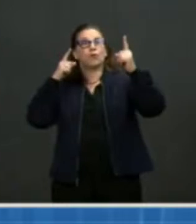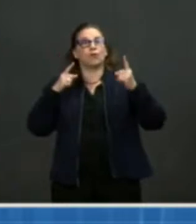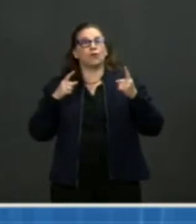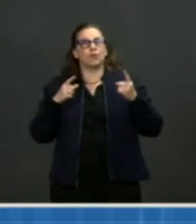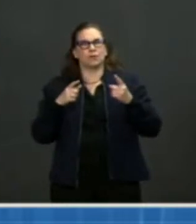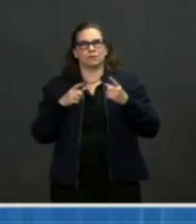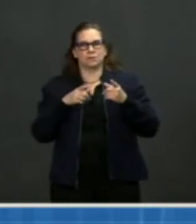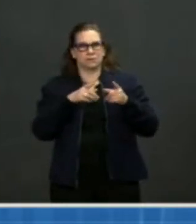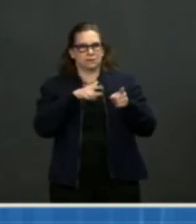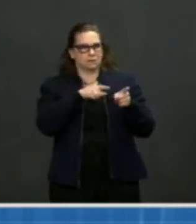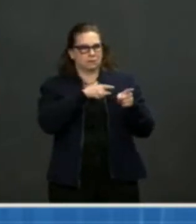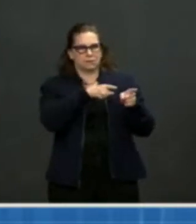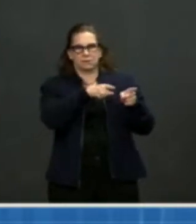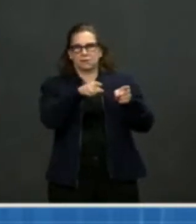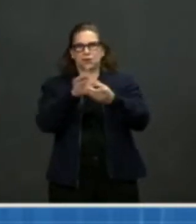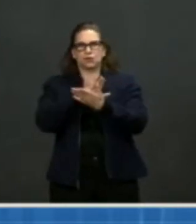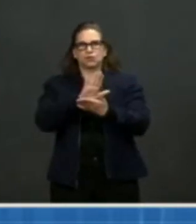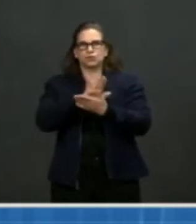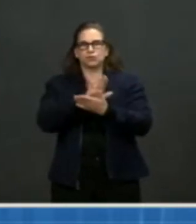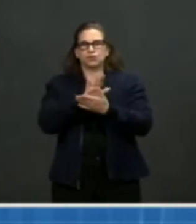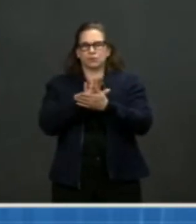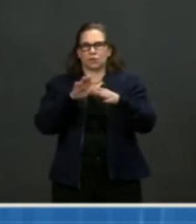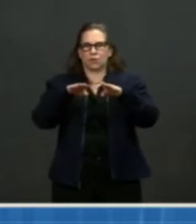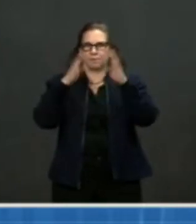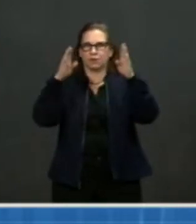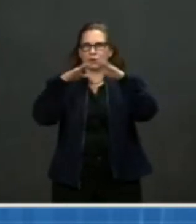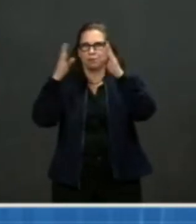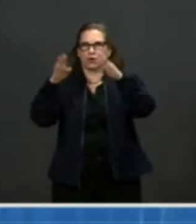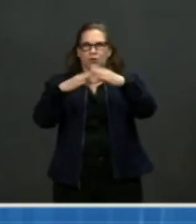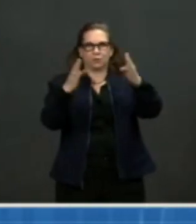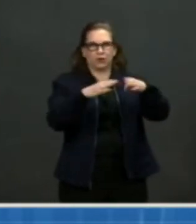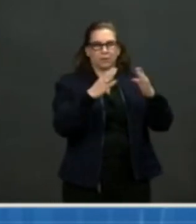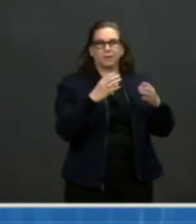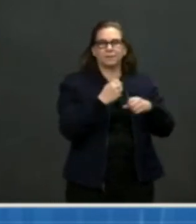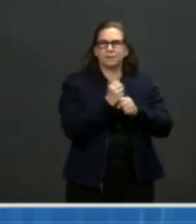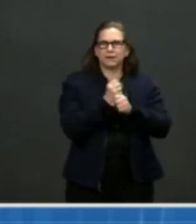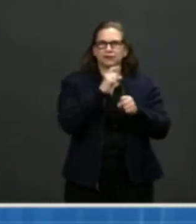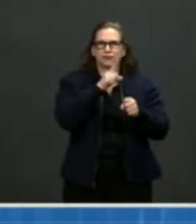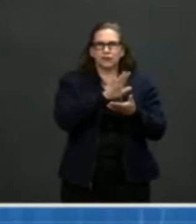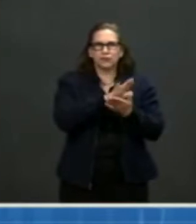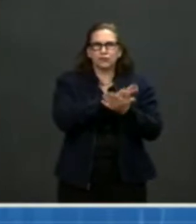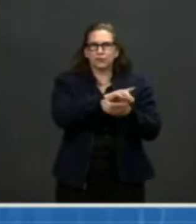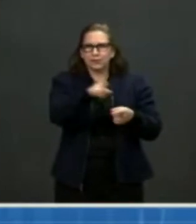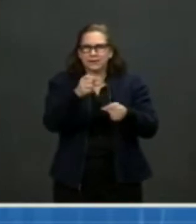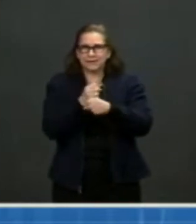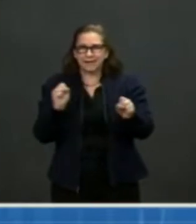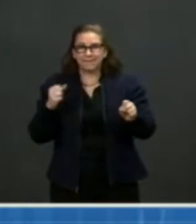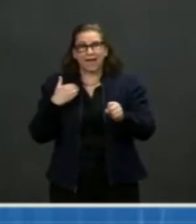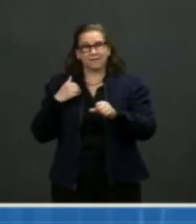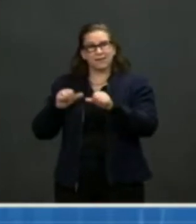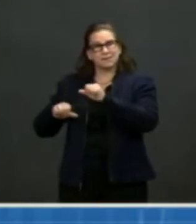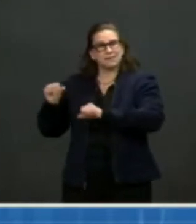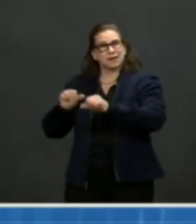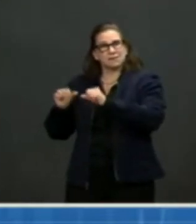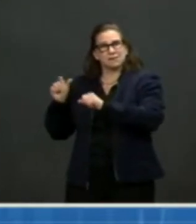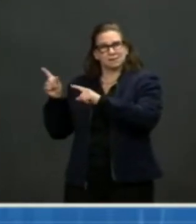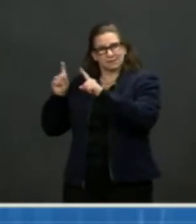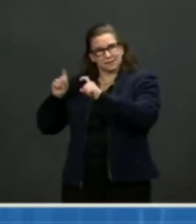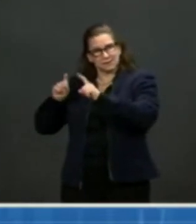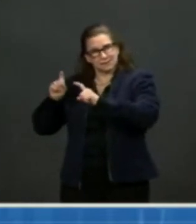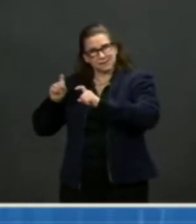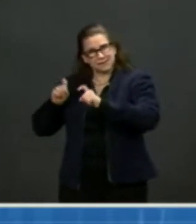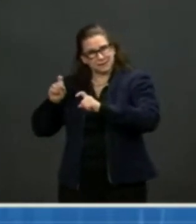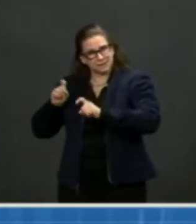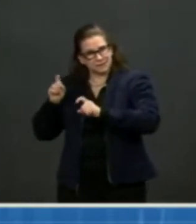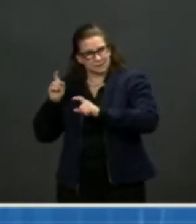following the science, dramatically increasing testing, and making it a priority to vaccinate teachers. With